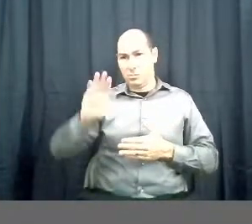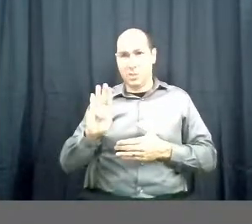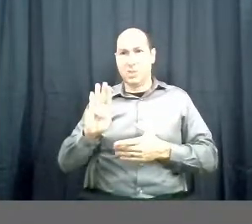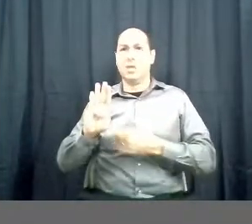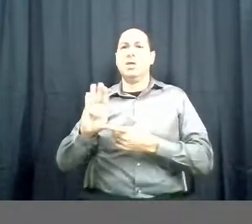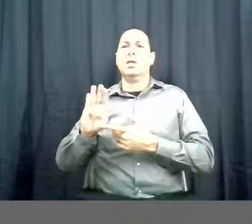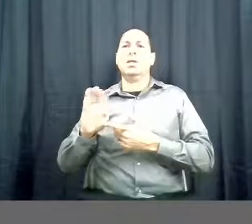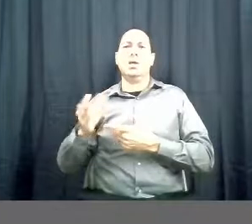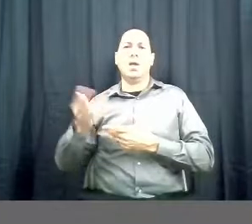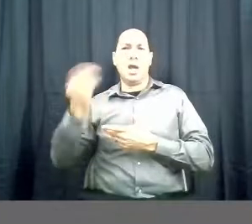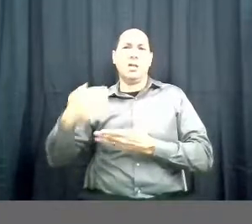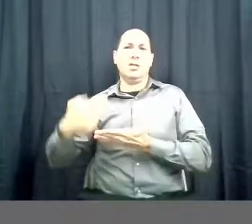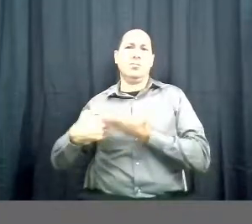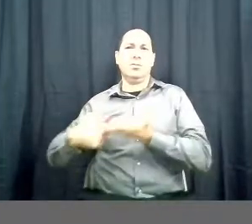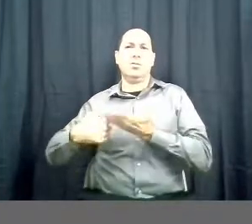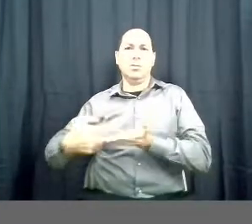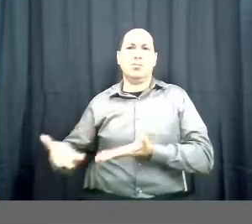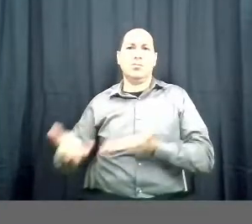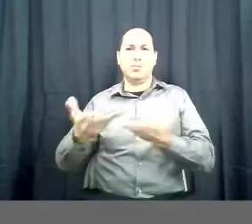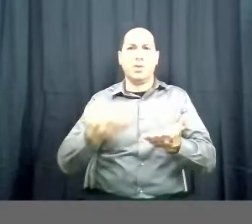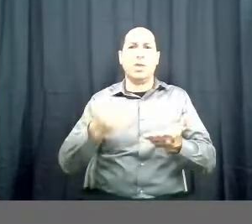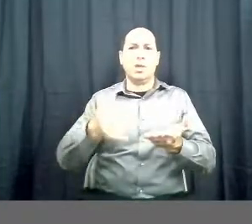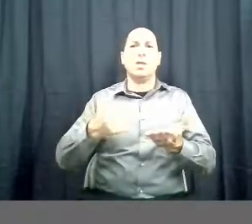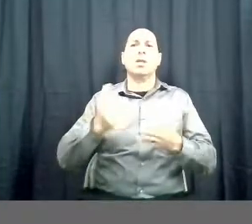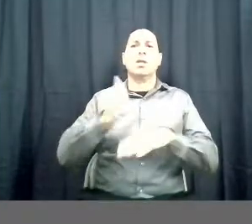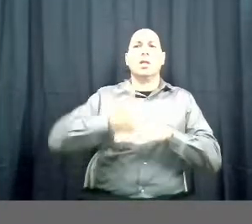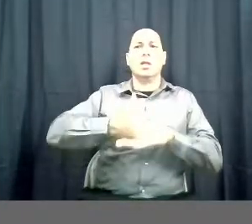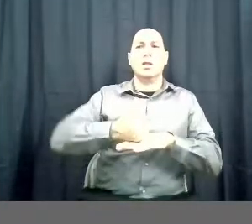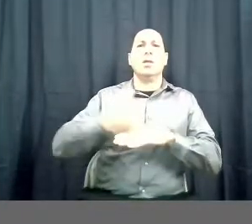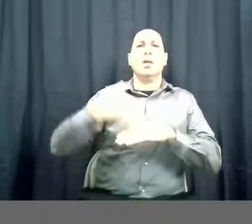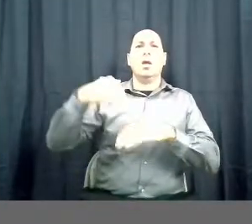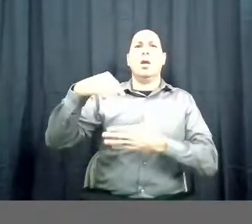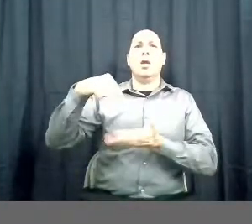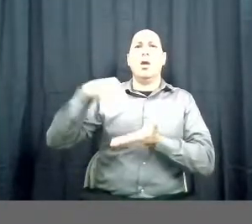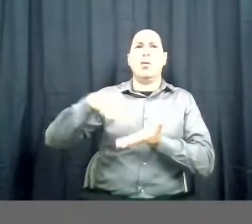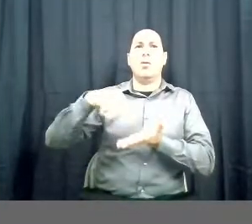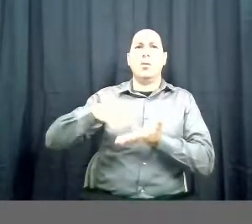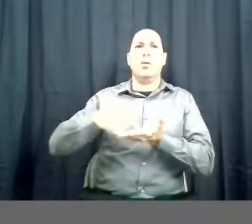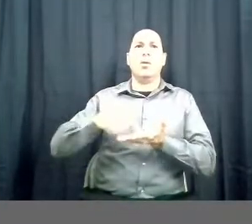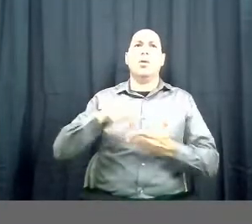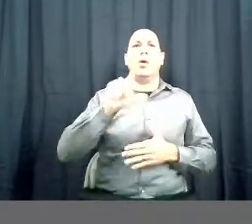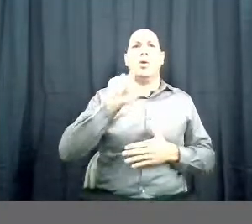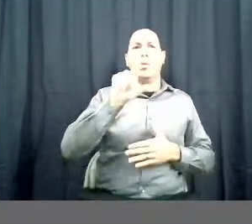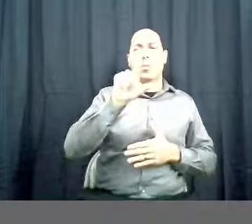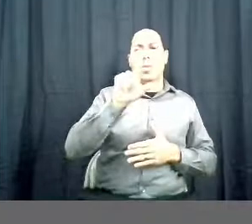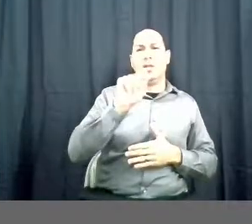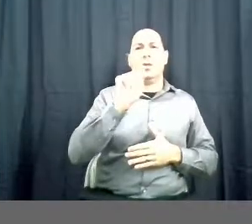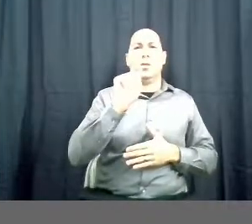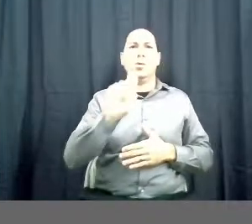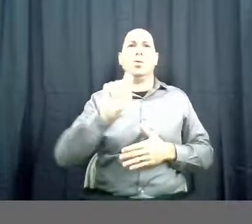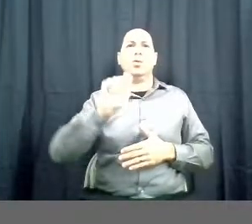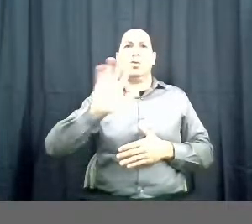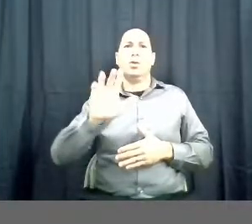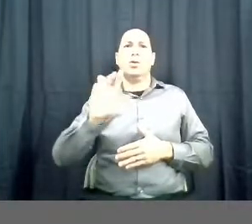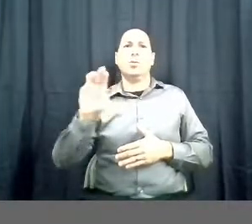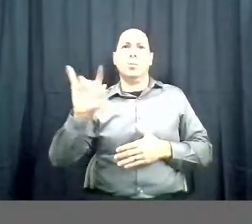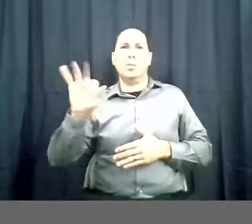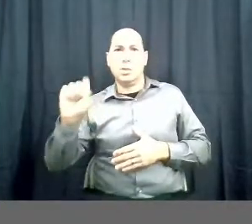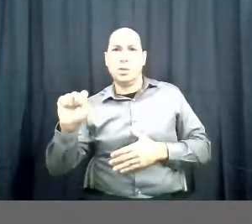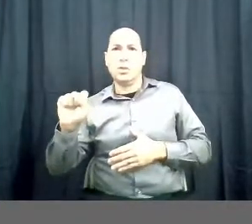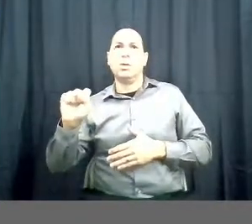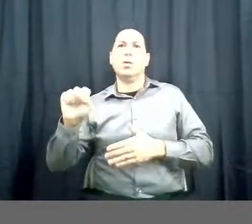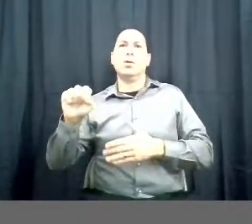previously, which is a settlement of a PRASA obligation for $20.5 million, which represents a 74% reduction in